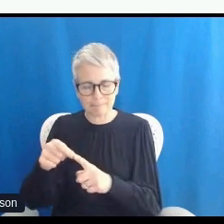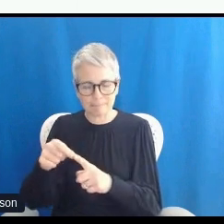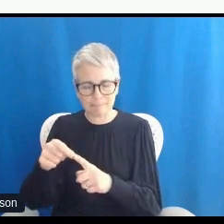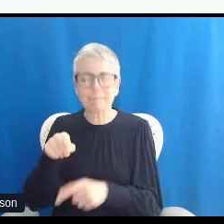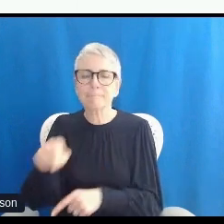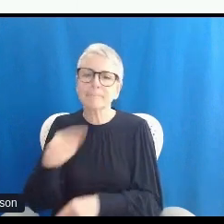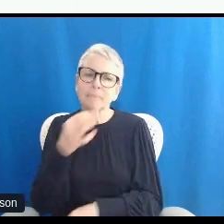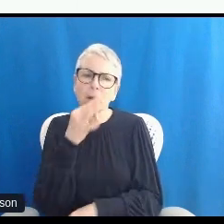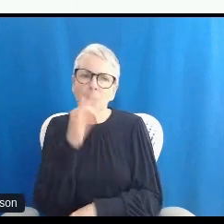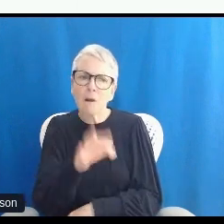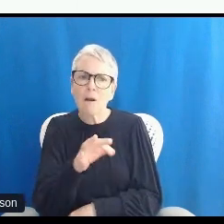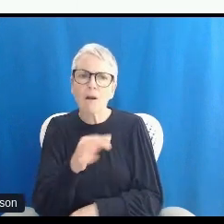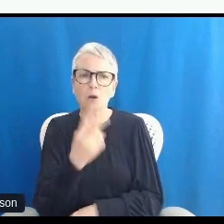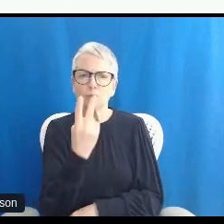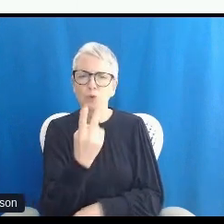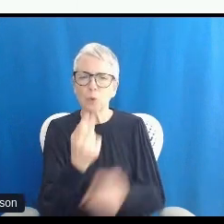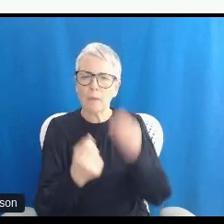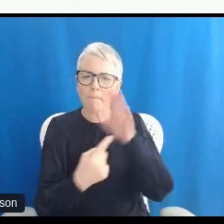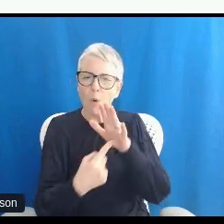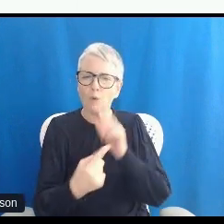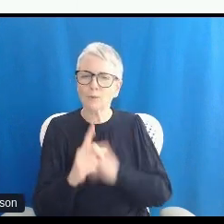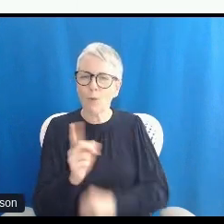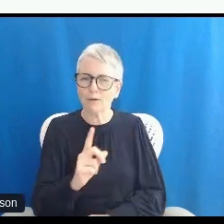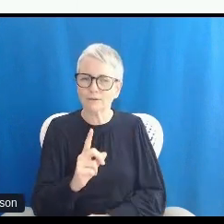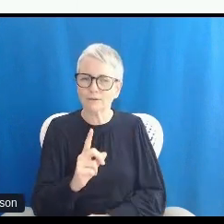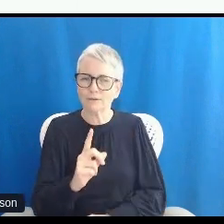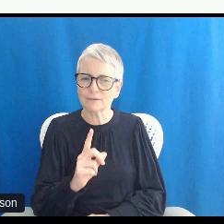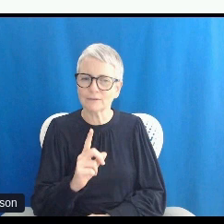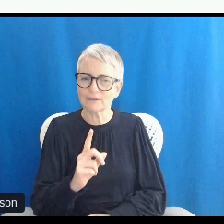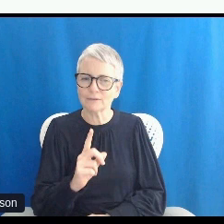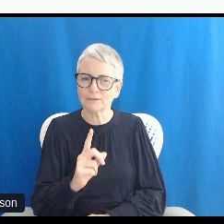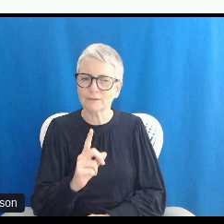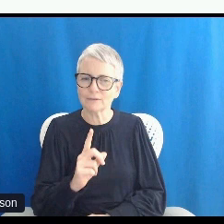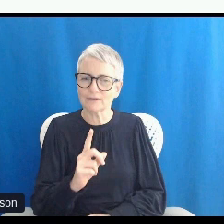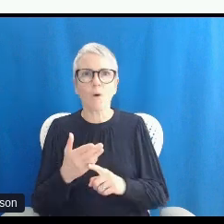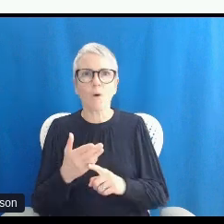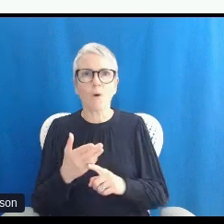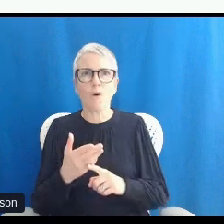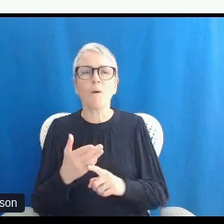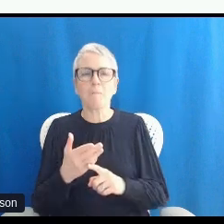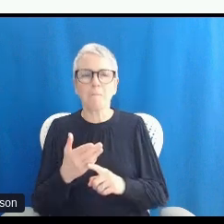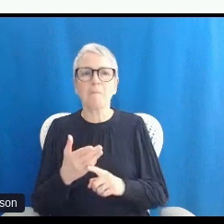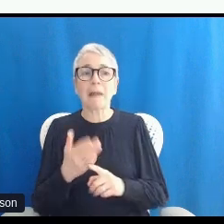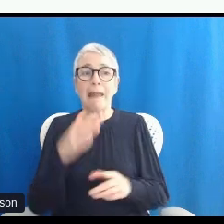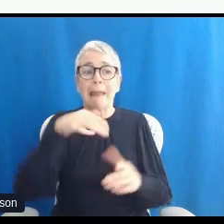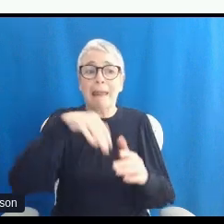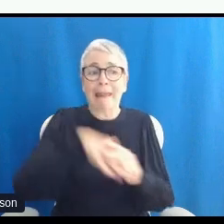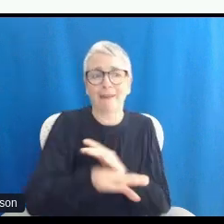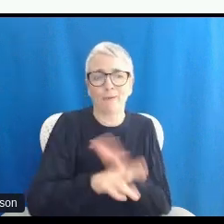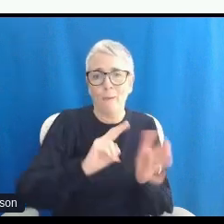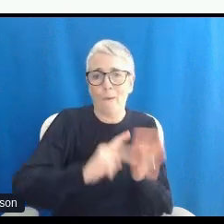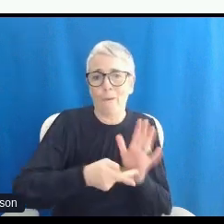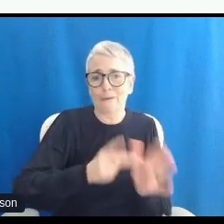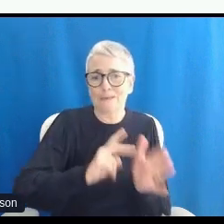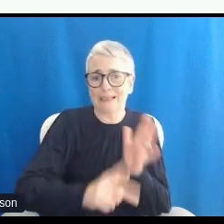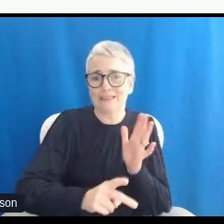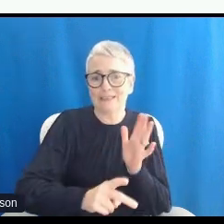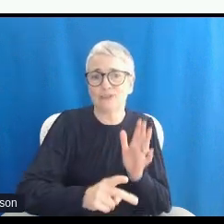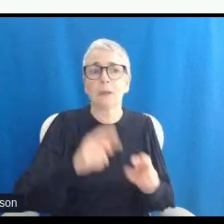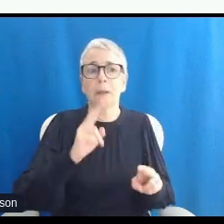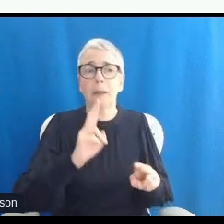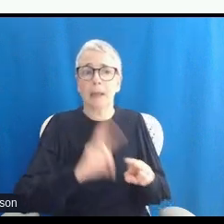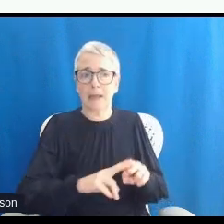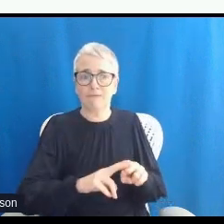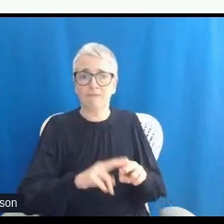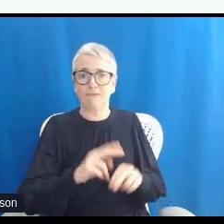when going into an organization as the only accessibility expert where interest already exists to